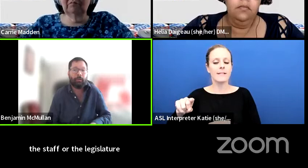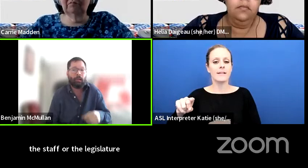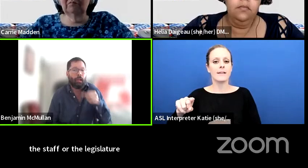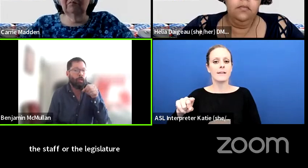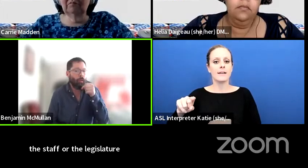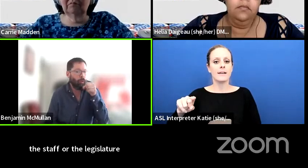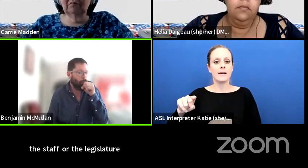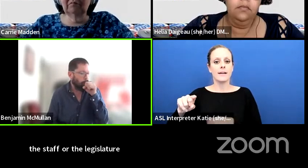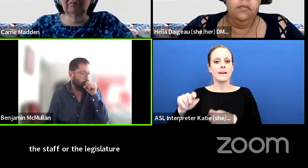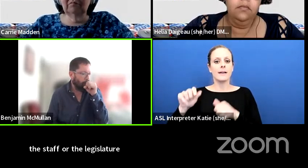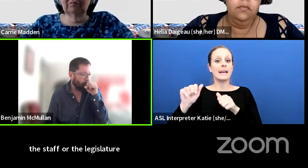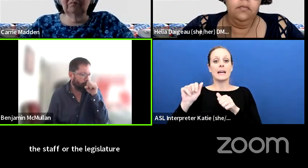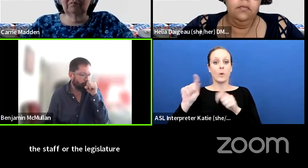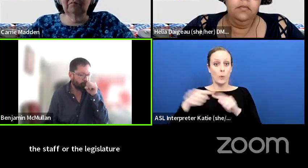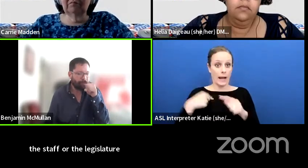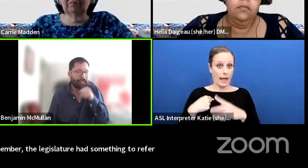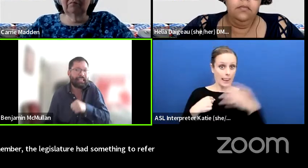refer to,